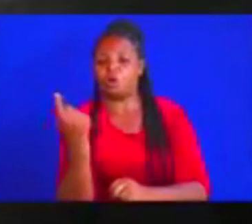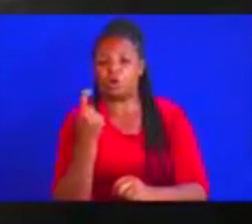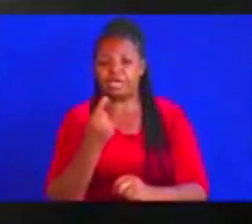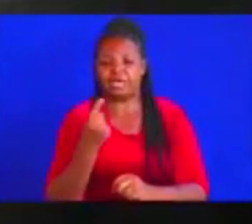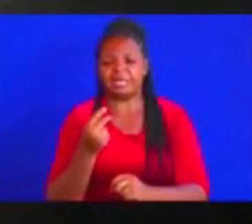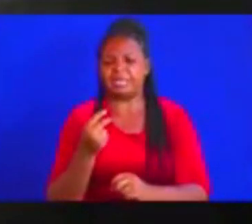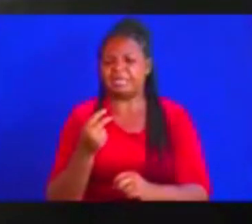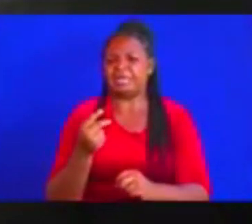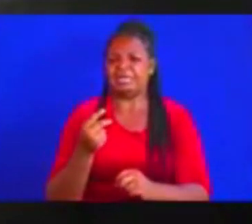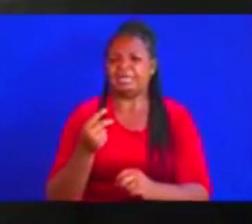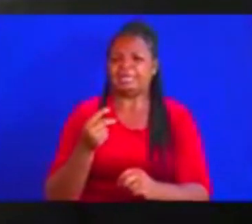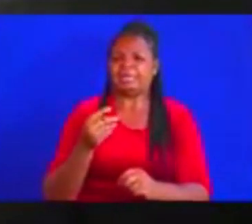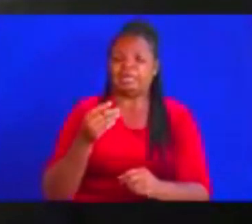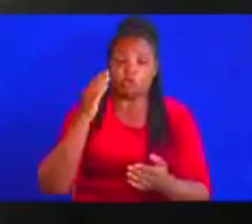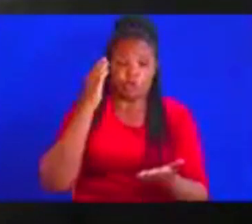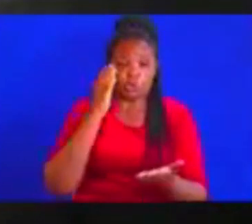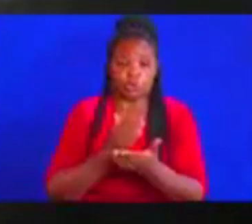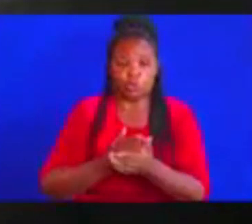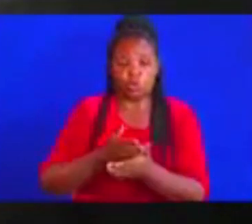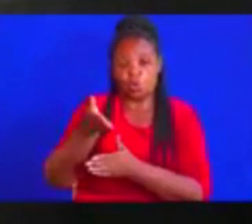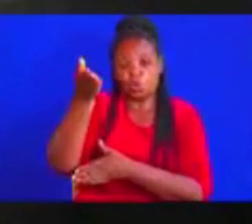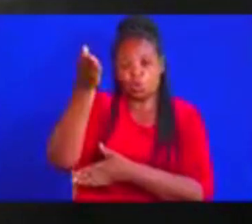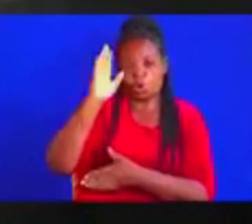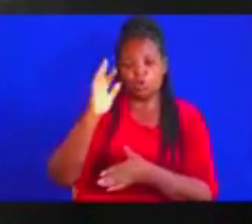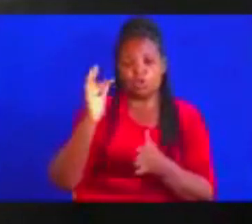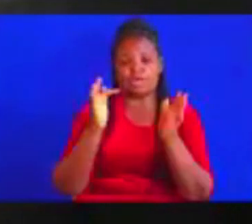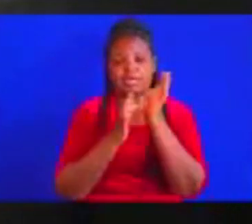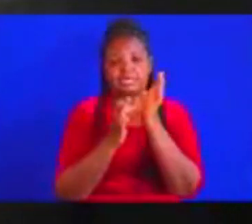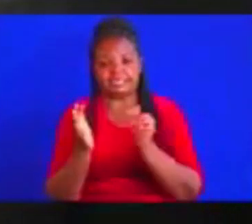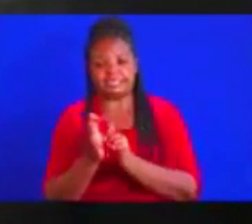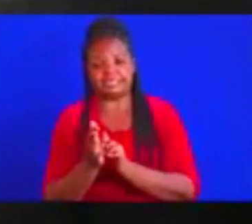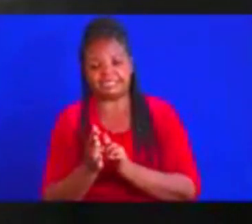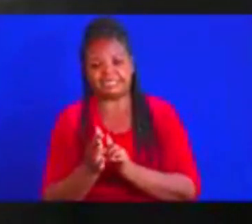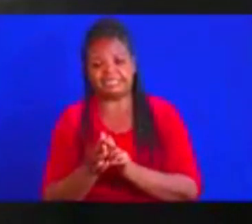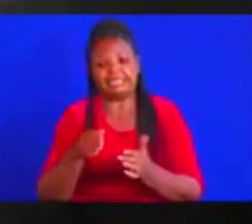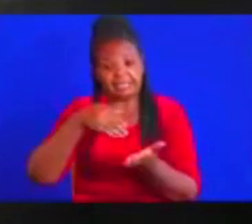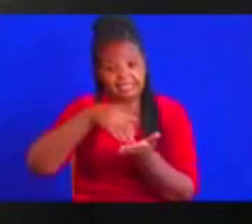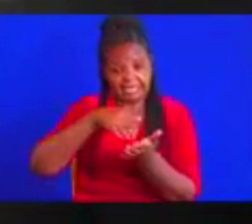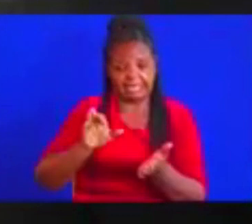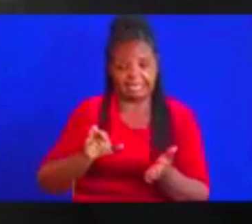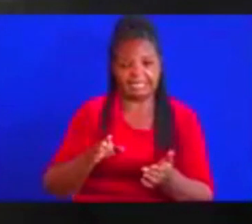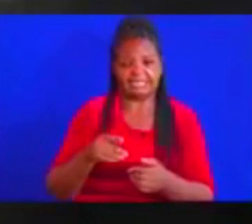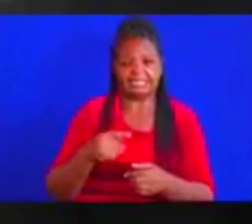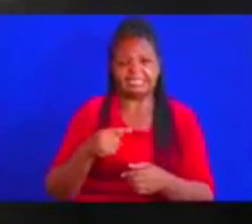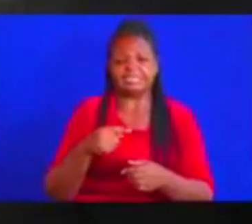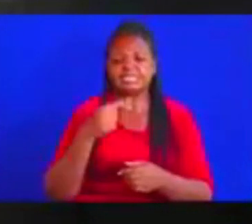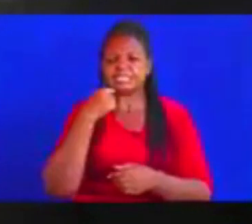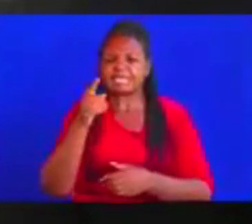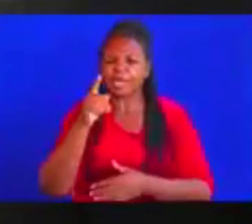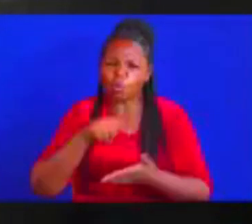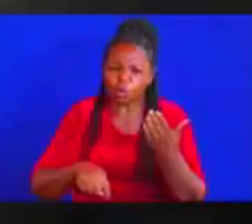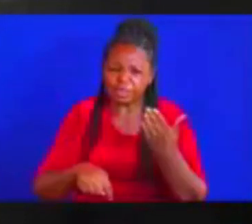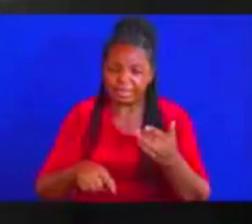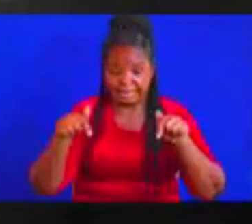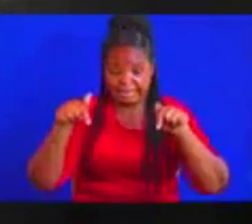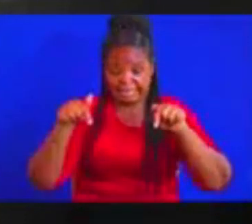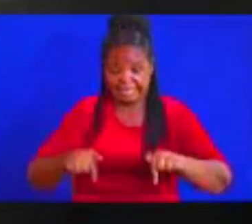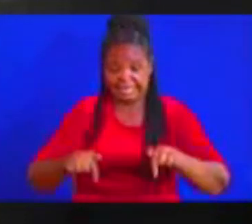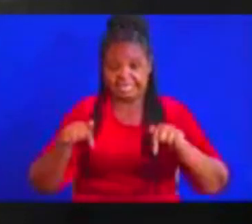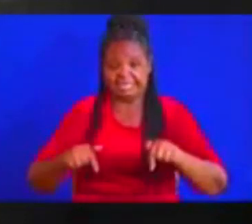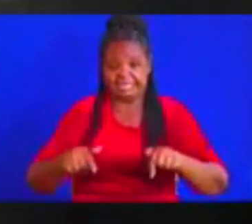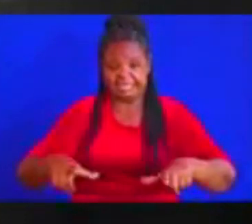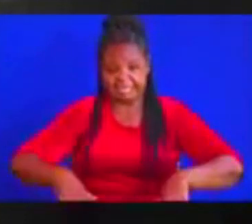God, and Jesus whom thou hast sent." Very profound statement. He says, this is